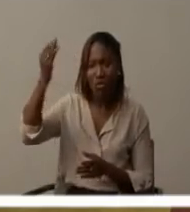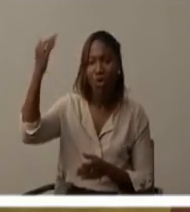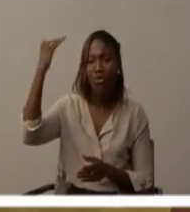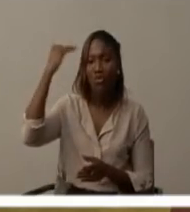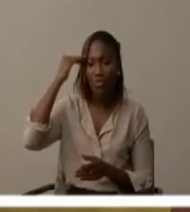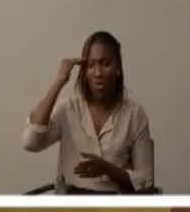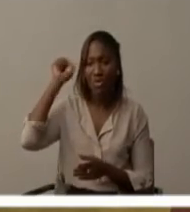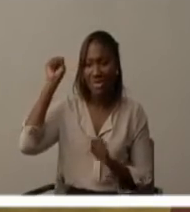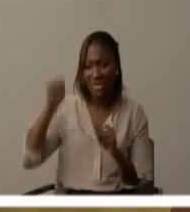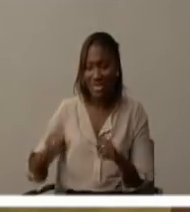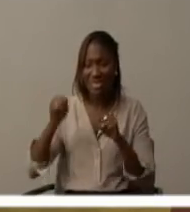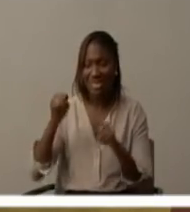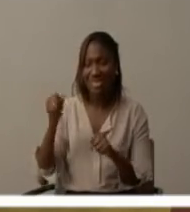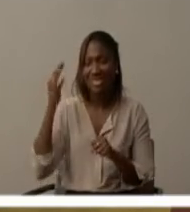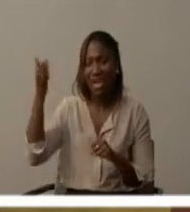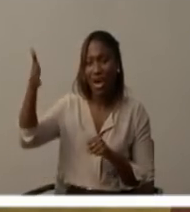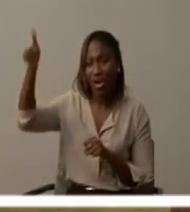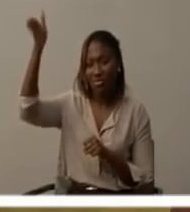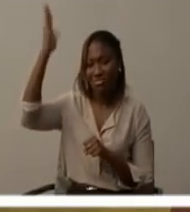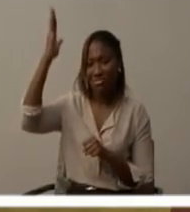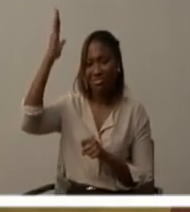is. Amen.